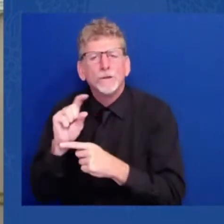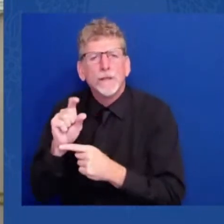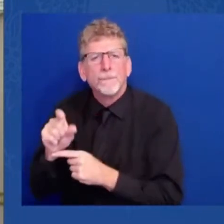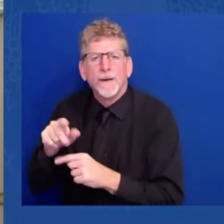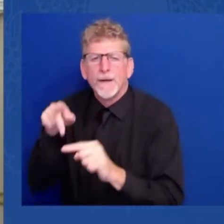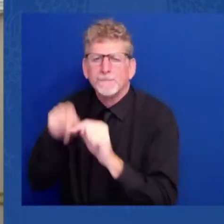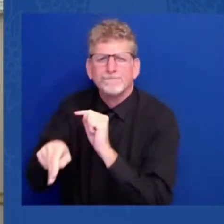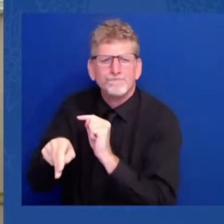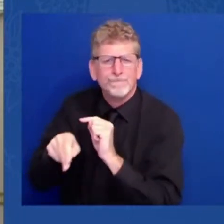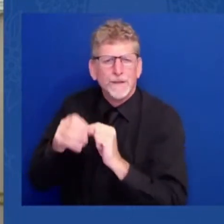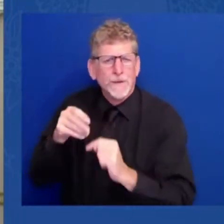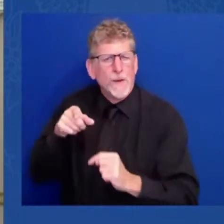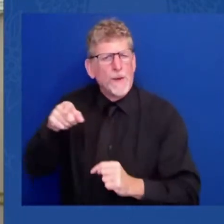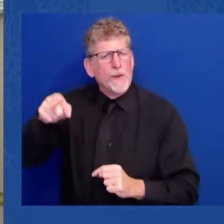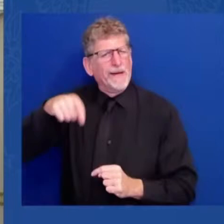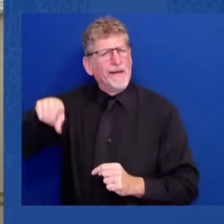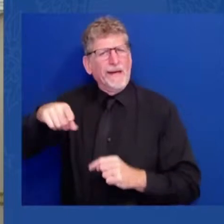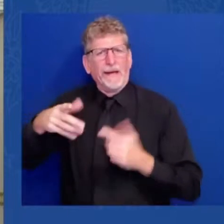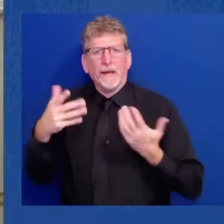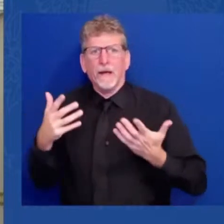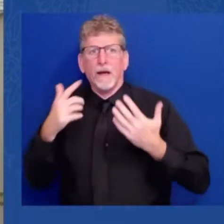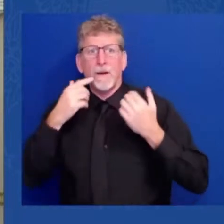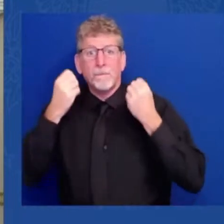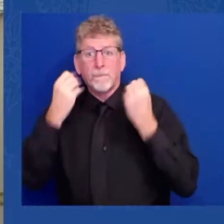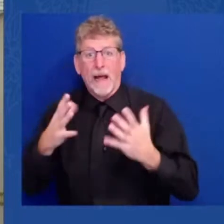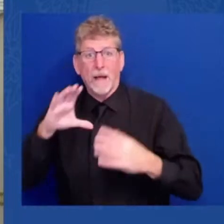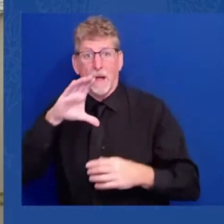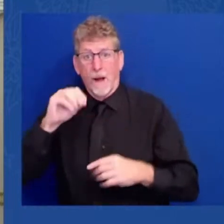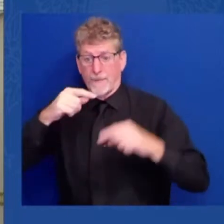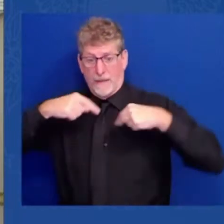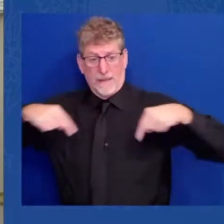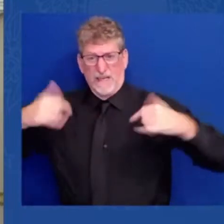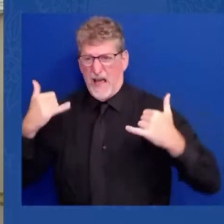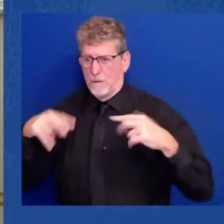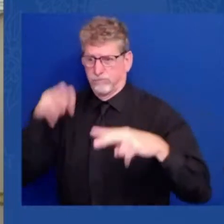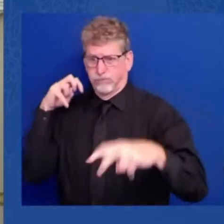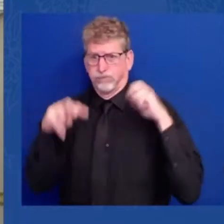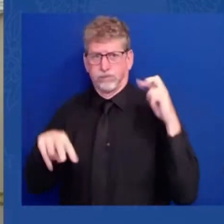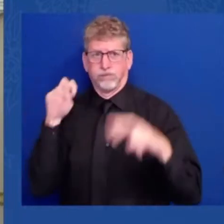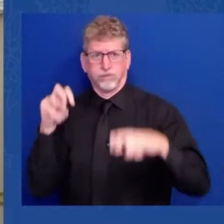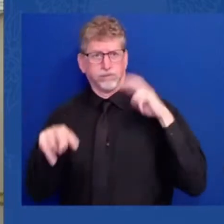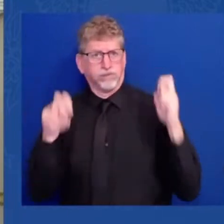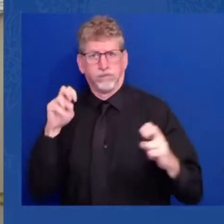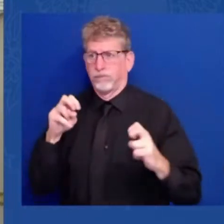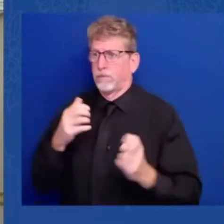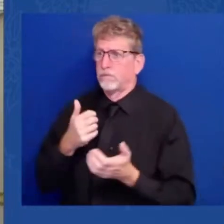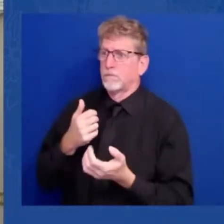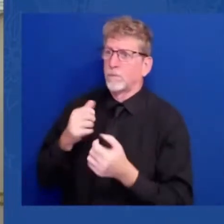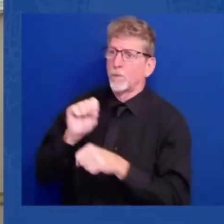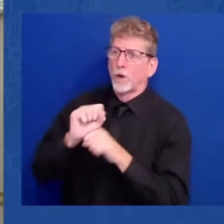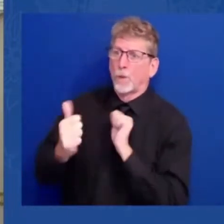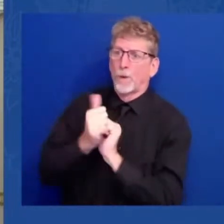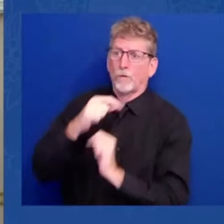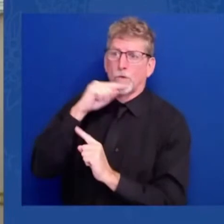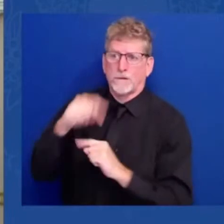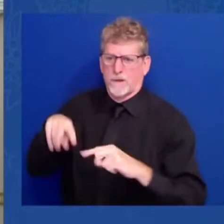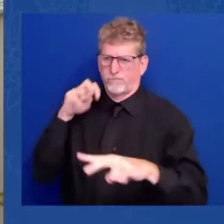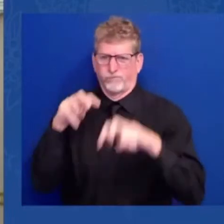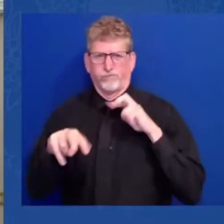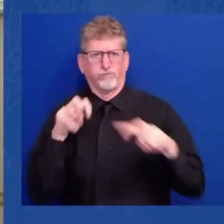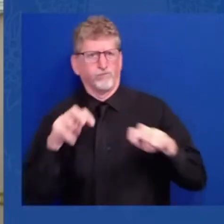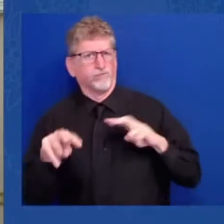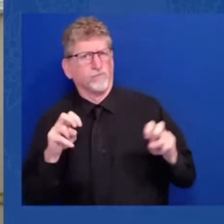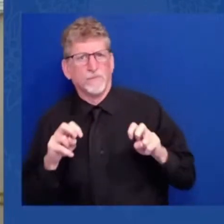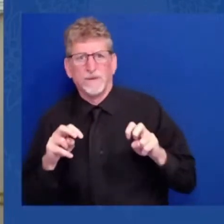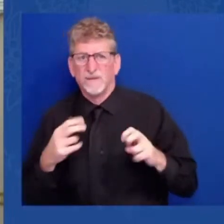entirely without even being asked, not by us. Over the weekend, Visa, MasterCard, American Express, they all suspended their services